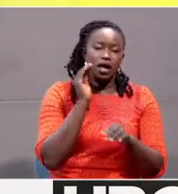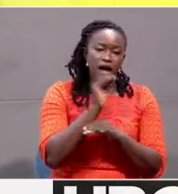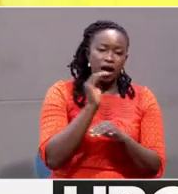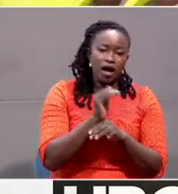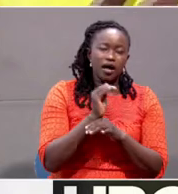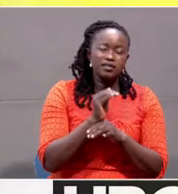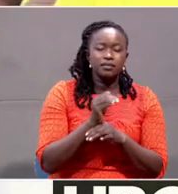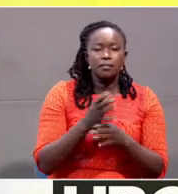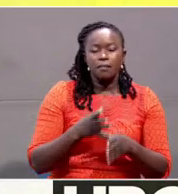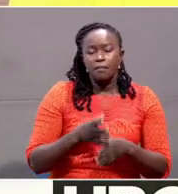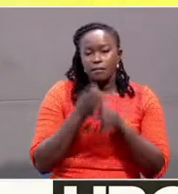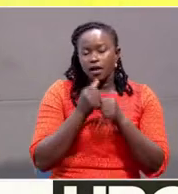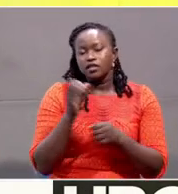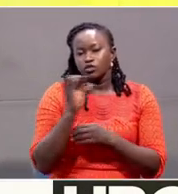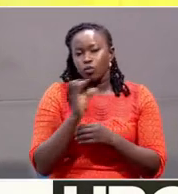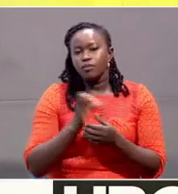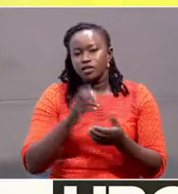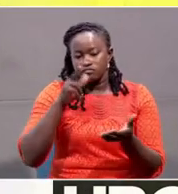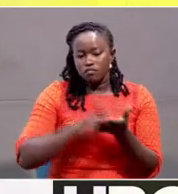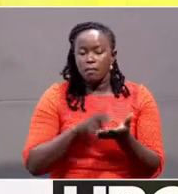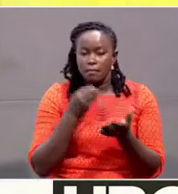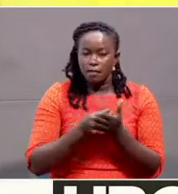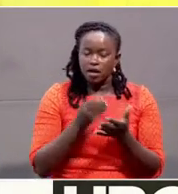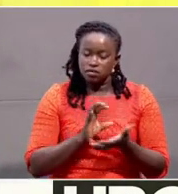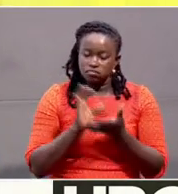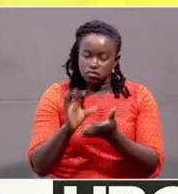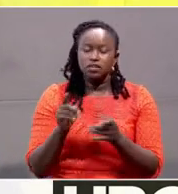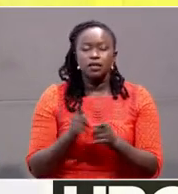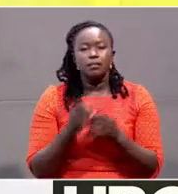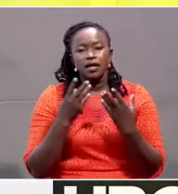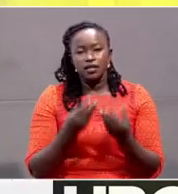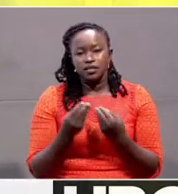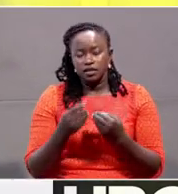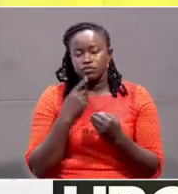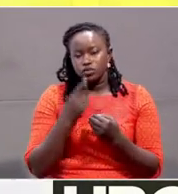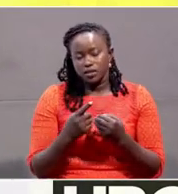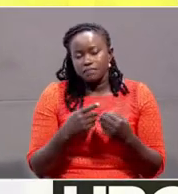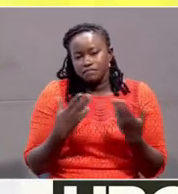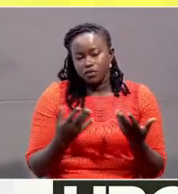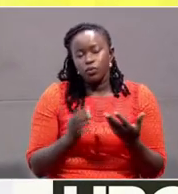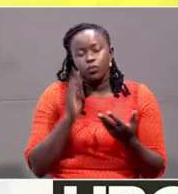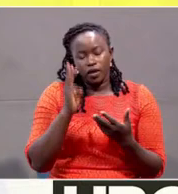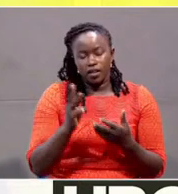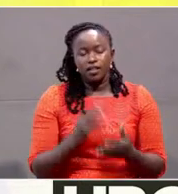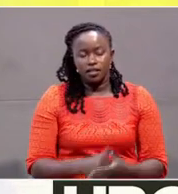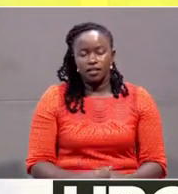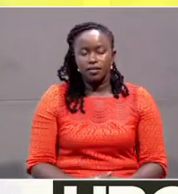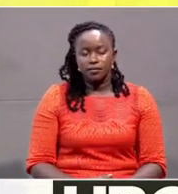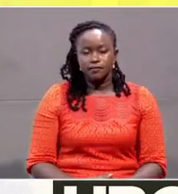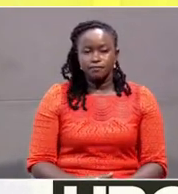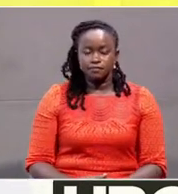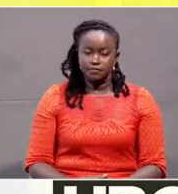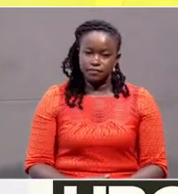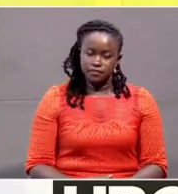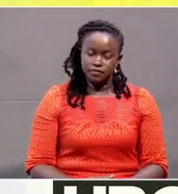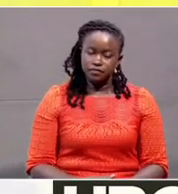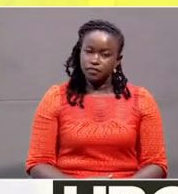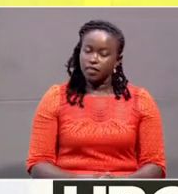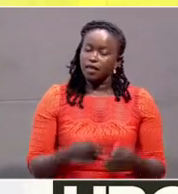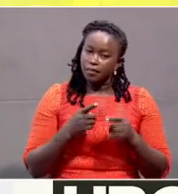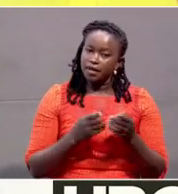budget committee, then it becomes very easy for us to say we are going to give you this much money. That